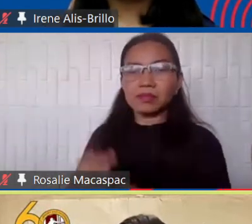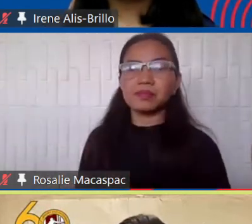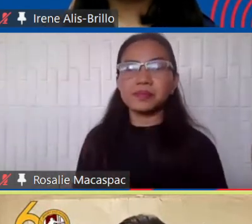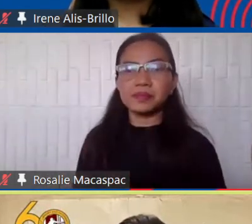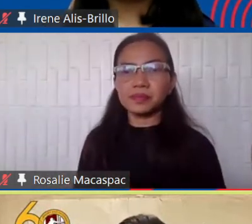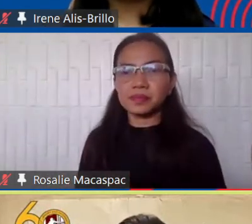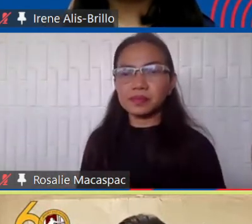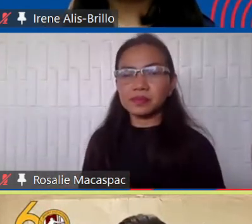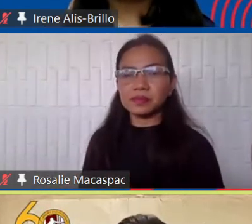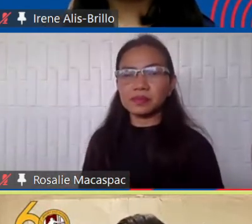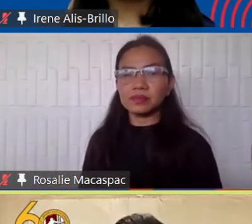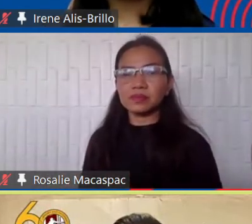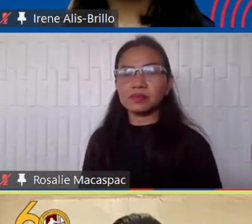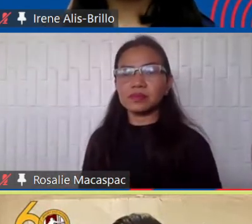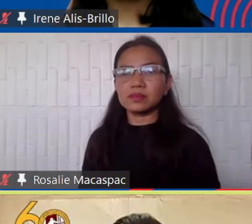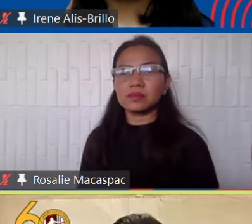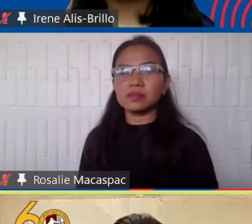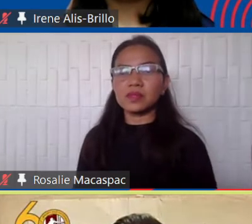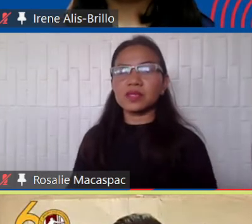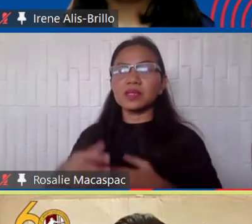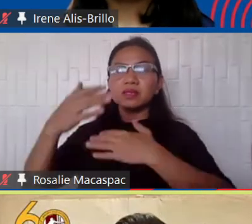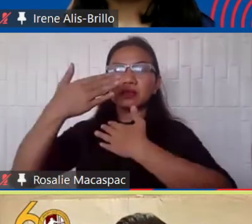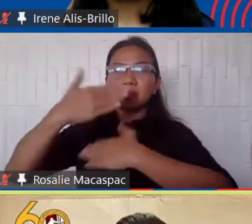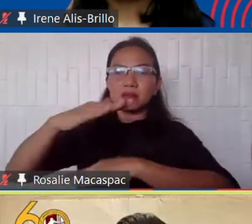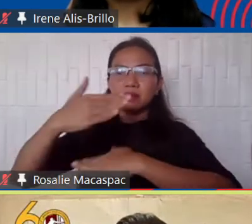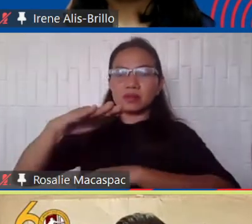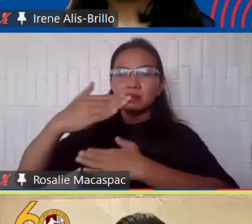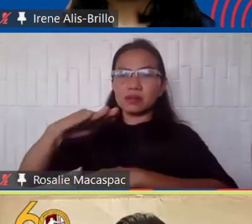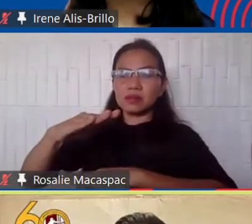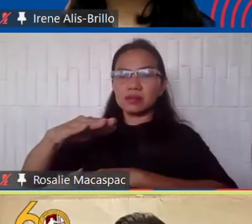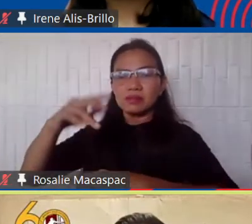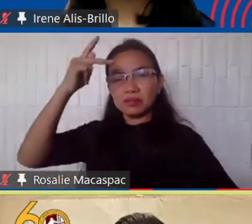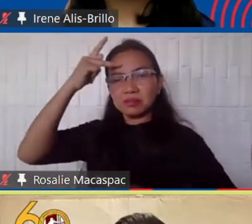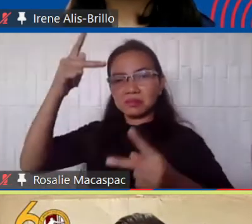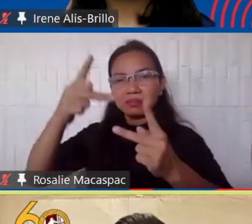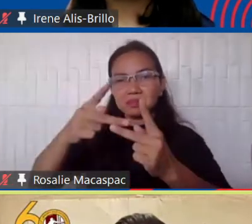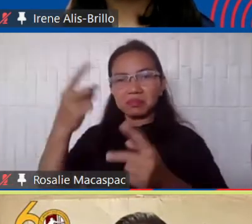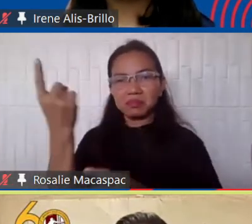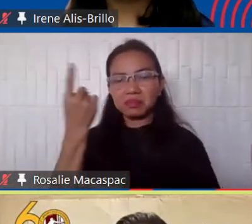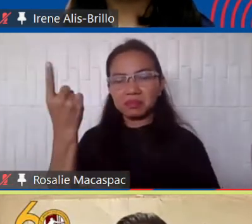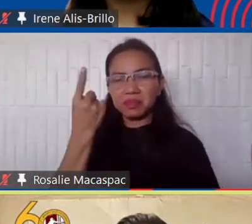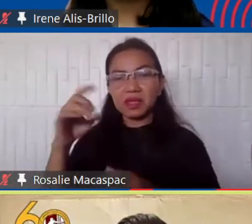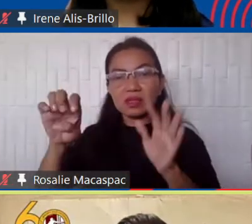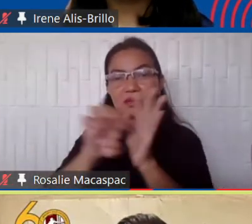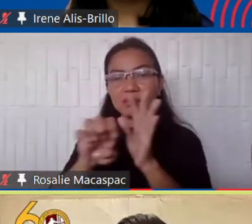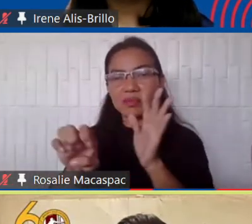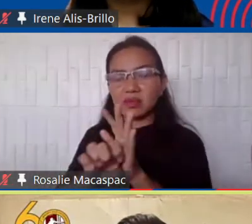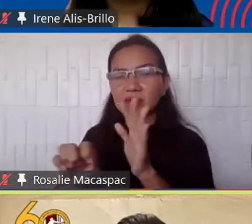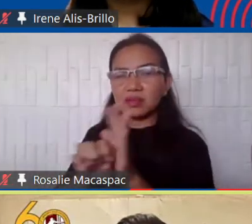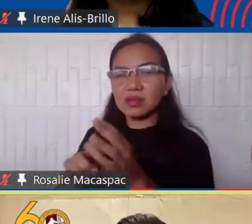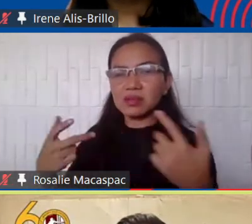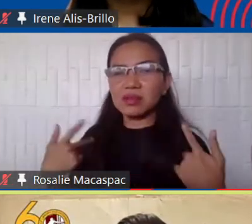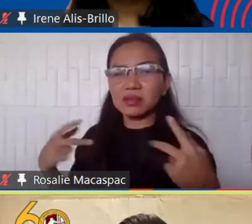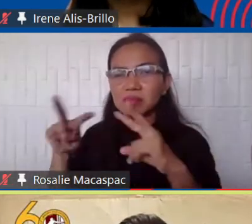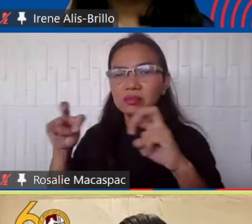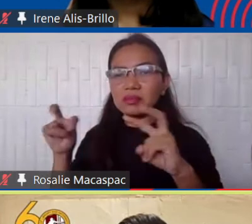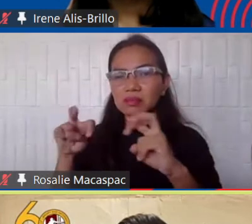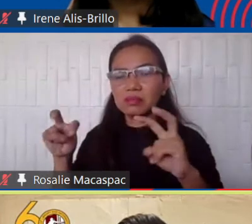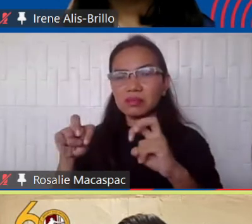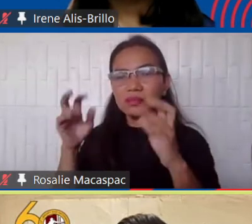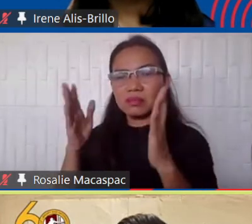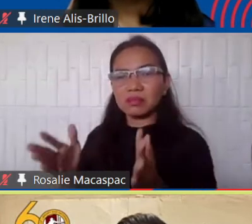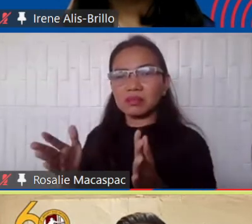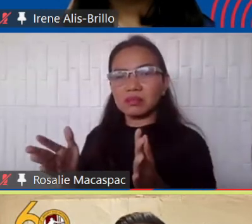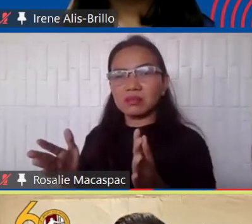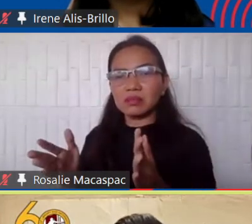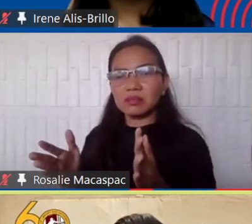uh, it limits our purpose. For example, you have researchers, and by the time